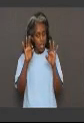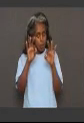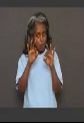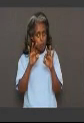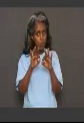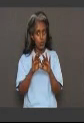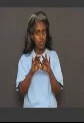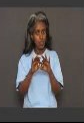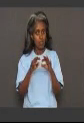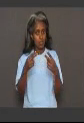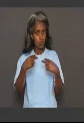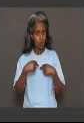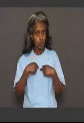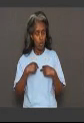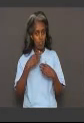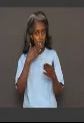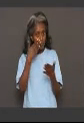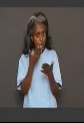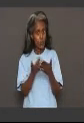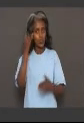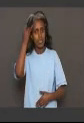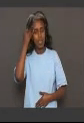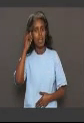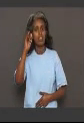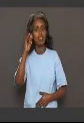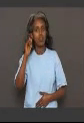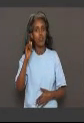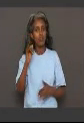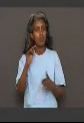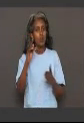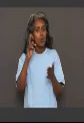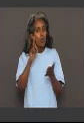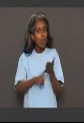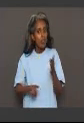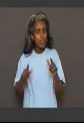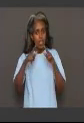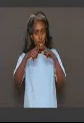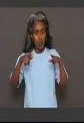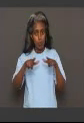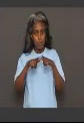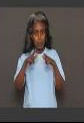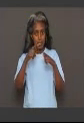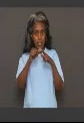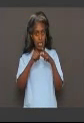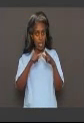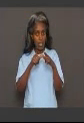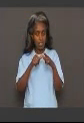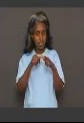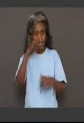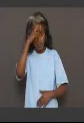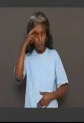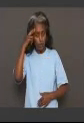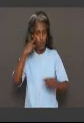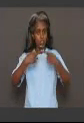us to have a good idea of what a complementary angle is because of